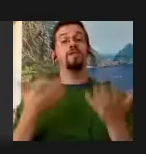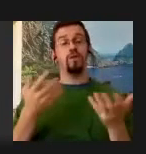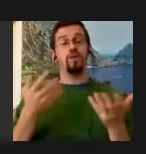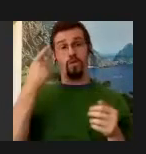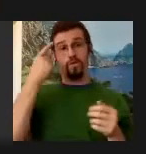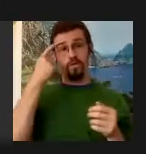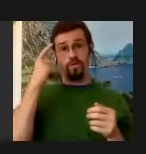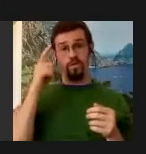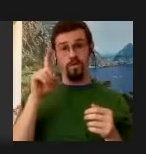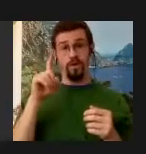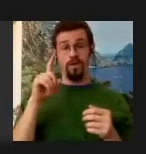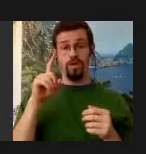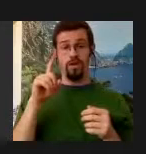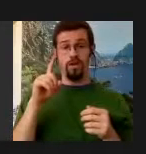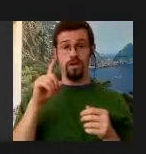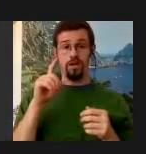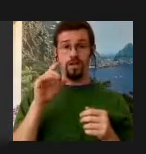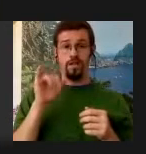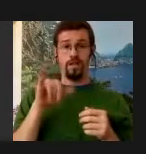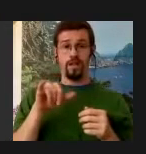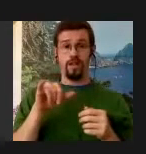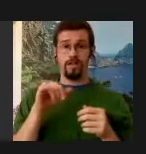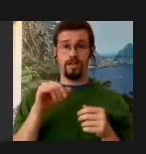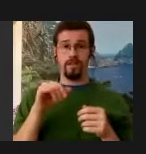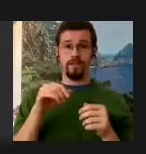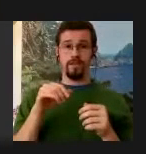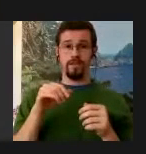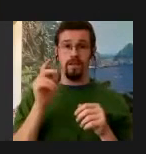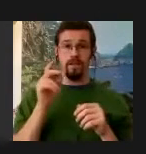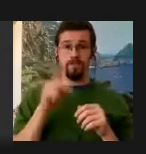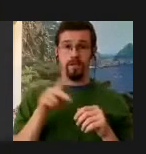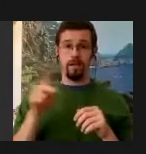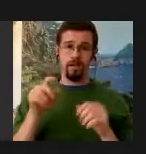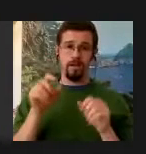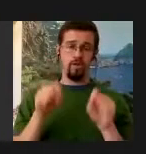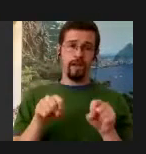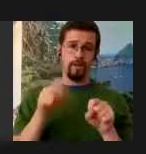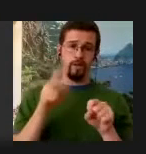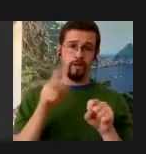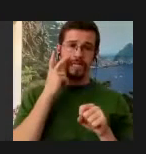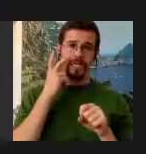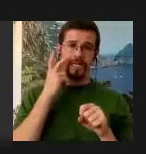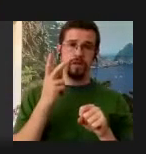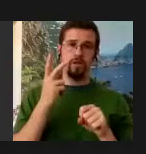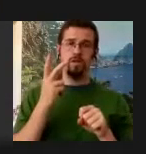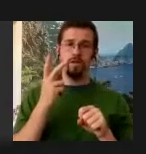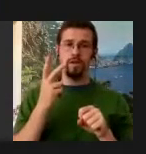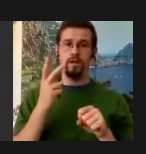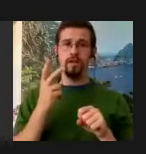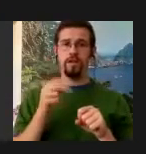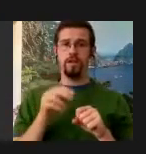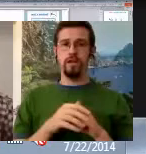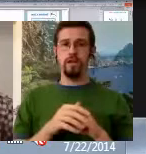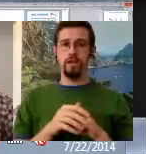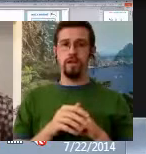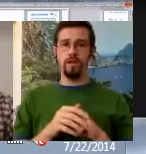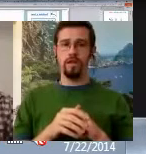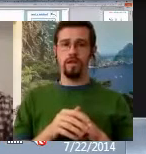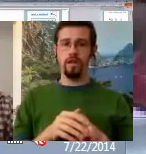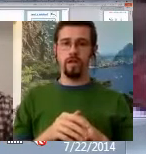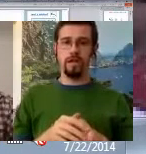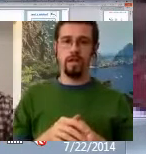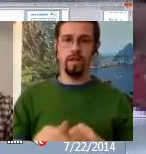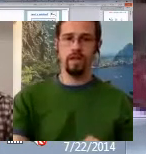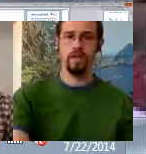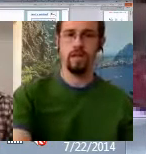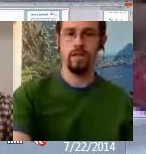So we have the slideshow. So if you are interested, so you can go to the slideshow. You can download it now. Steve has